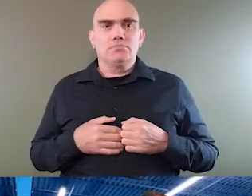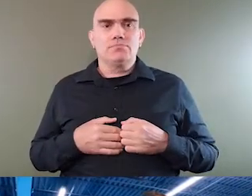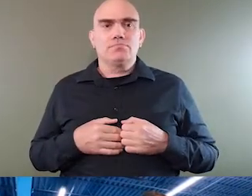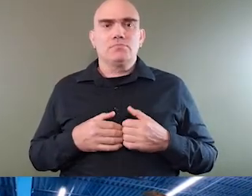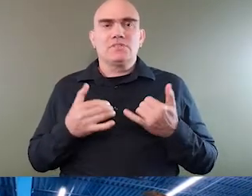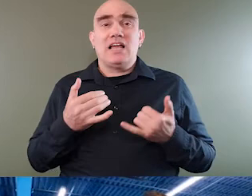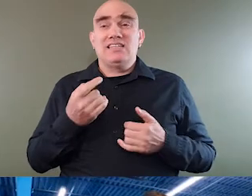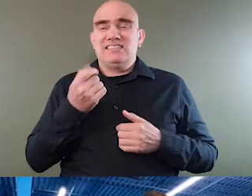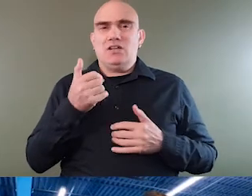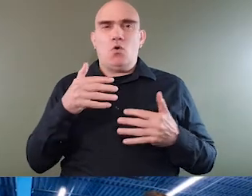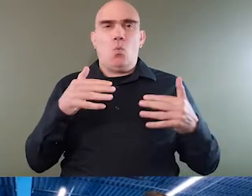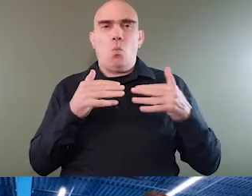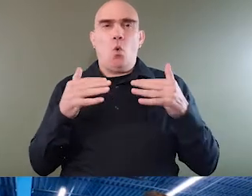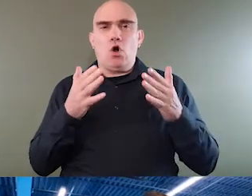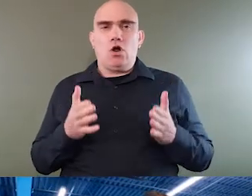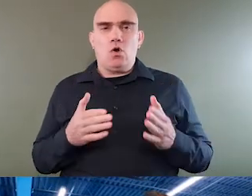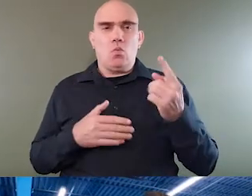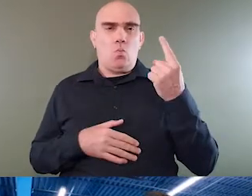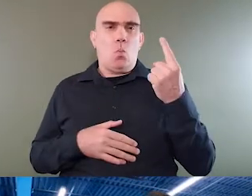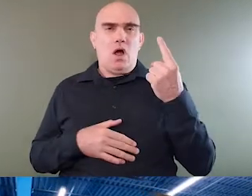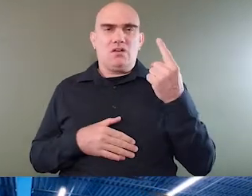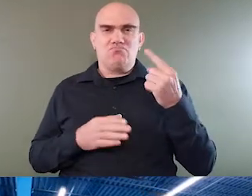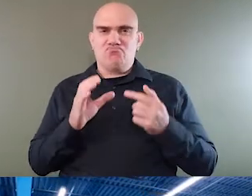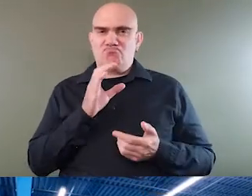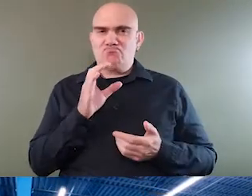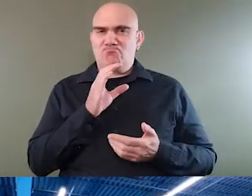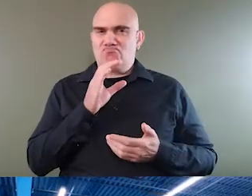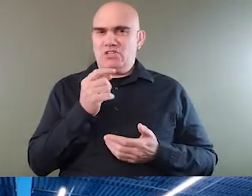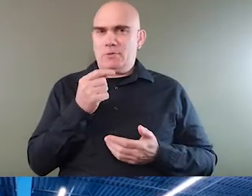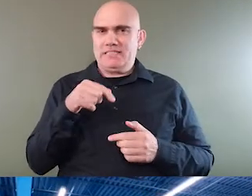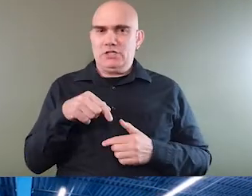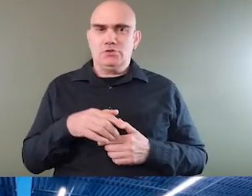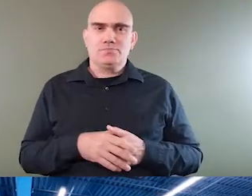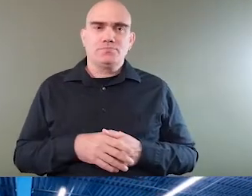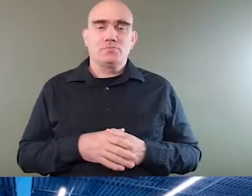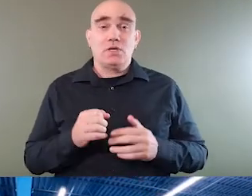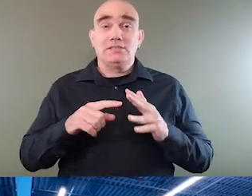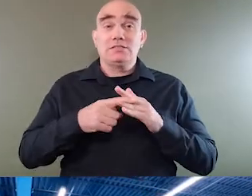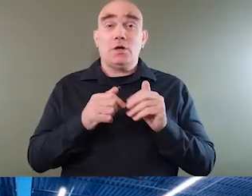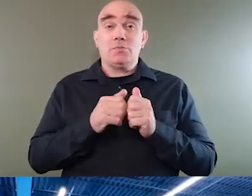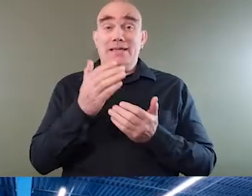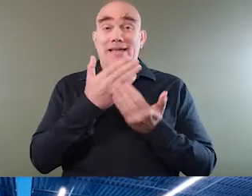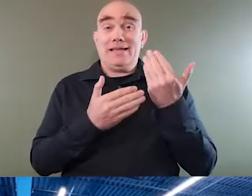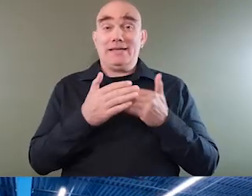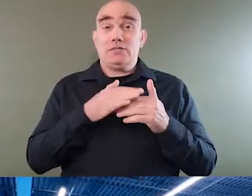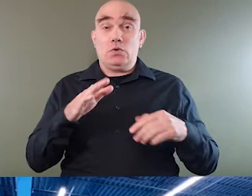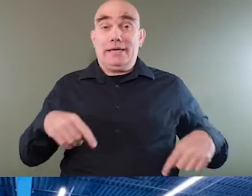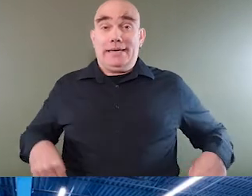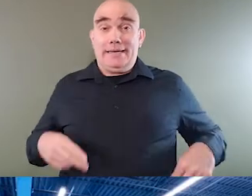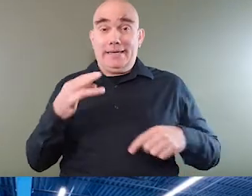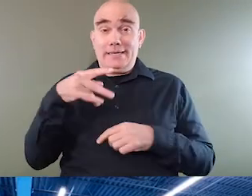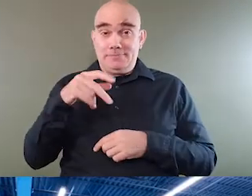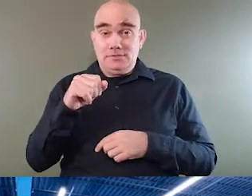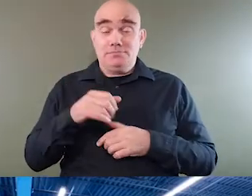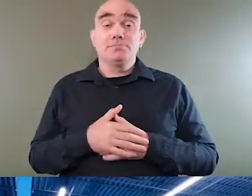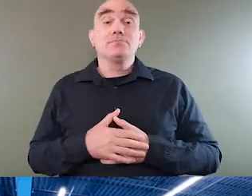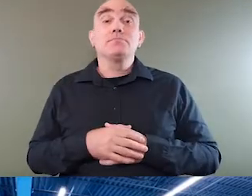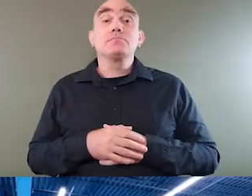a little Warrior One exploration here. So, you can begin with your hands on your